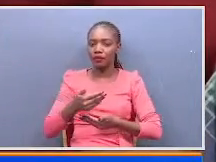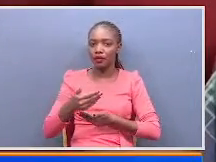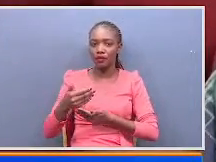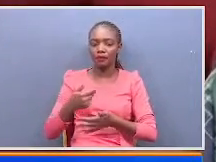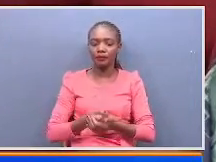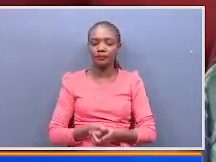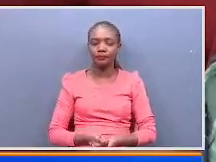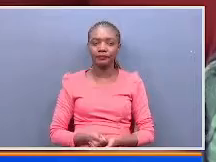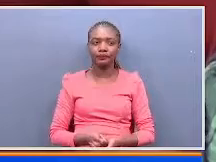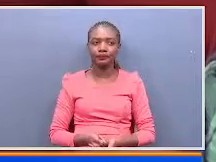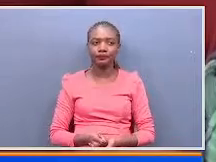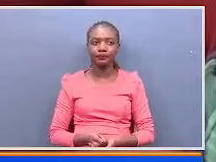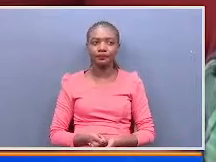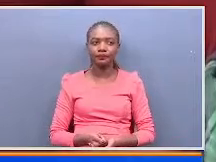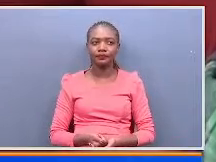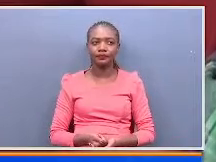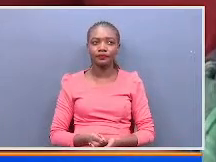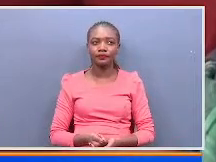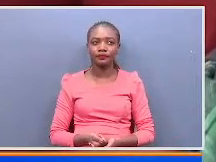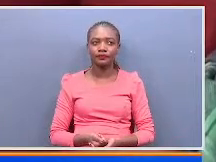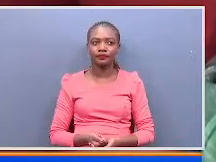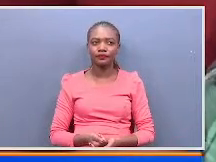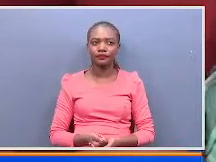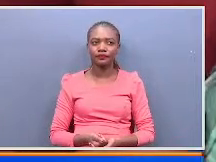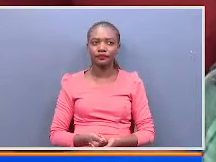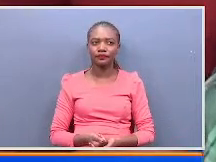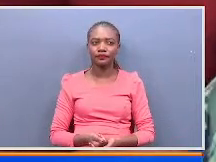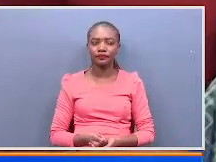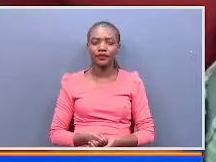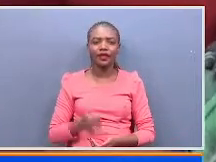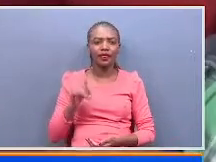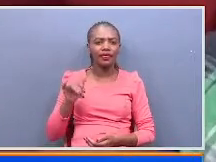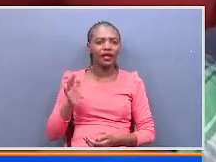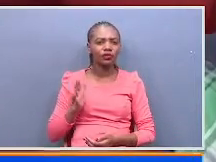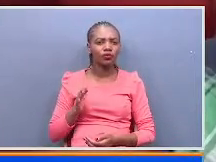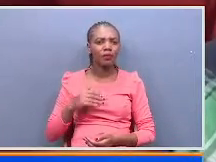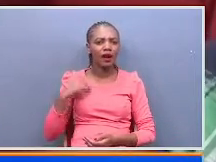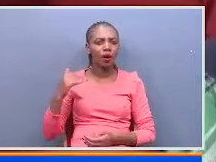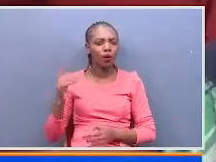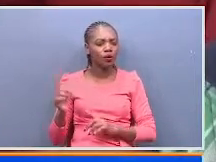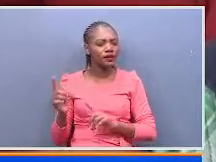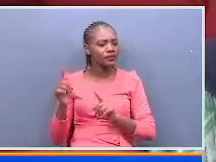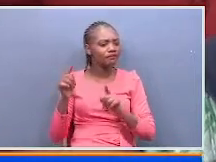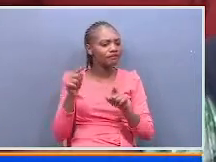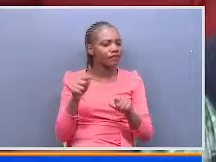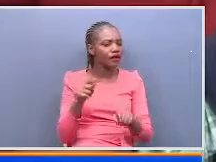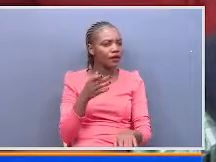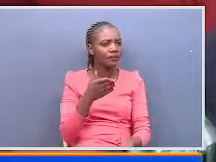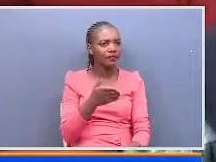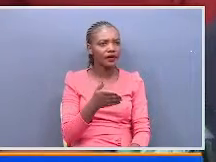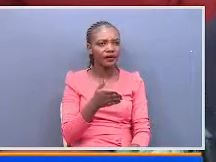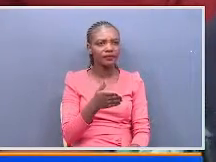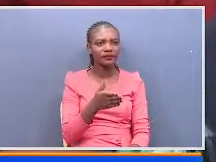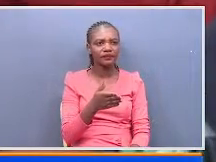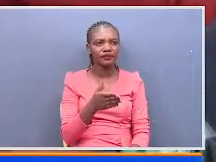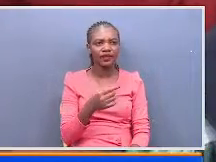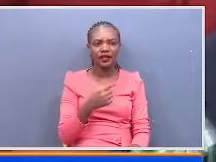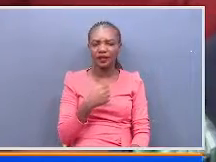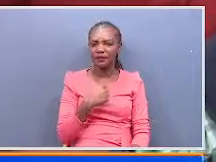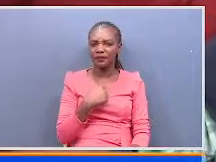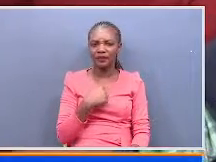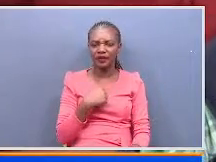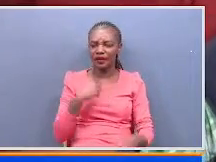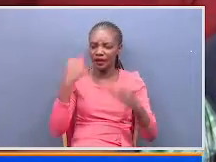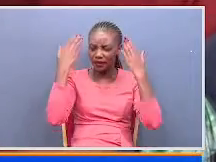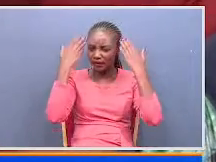the hospital. Yeye tu ndiye alikuwa anakuja. Kwa hivyo nilikuwa nafurahia sana akikuja. Siku anajua kama ako na